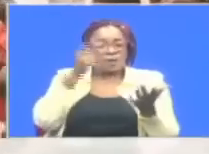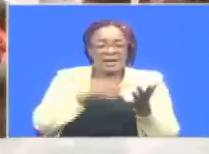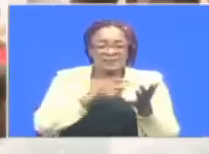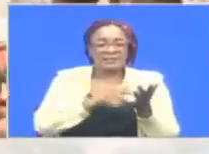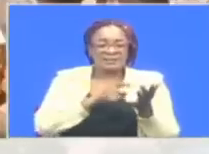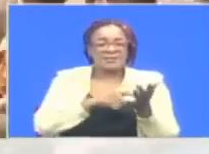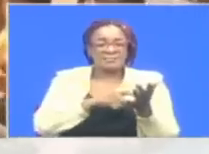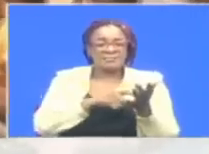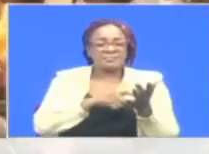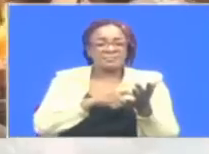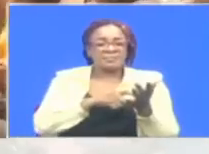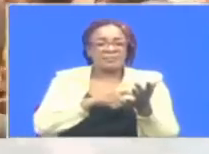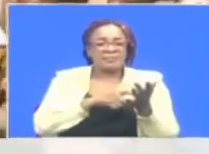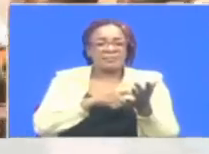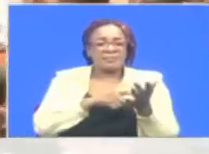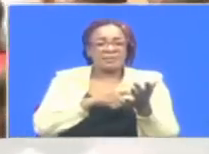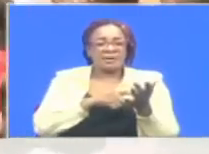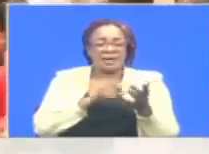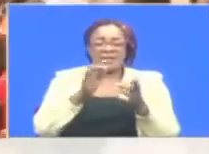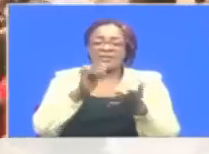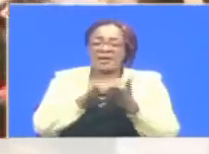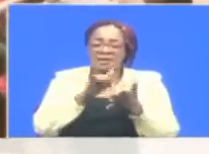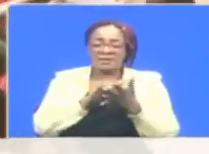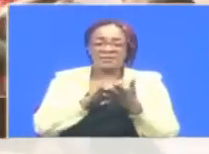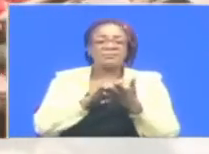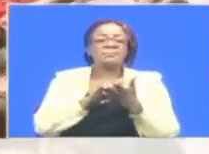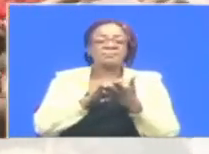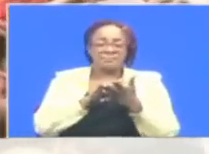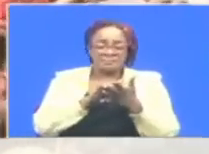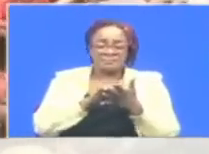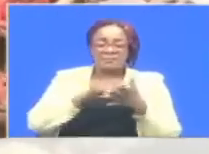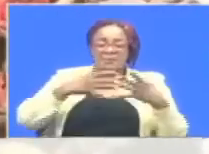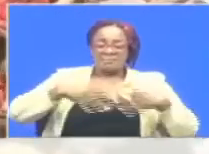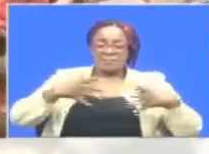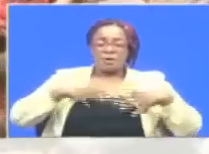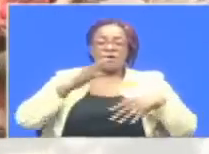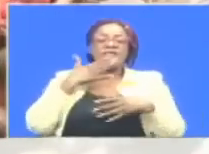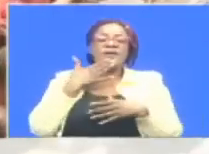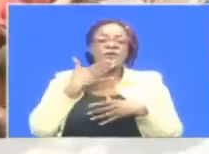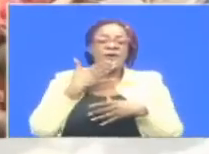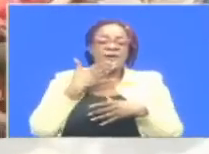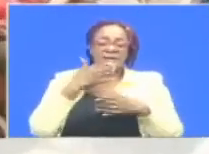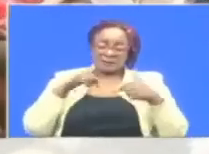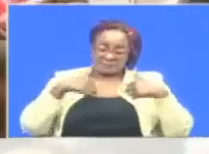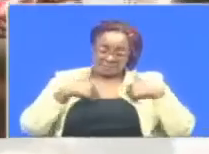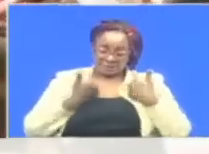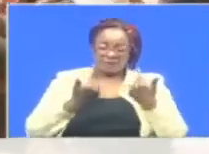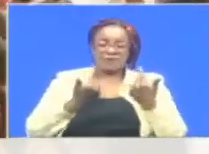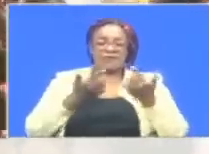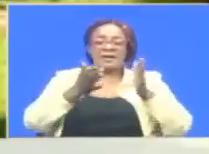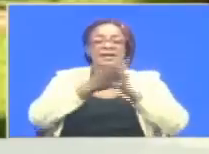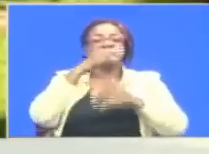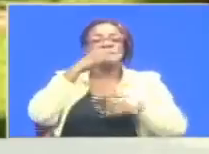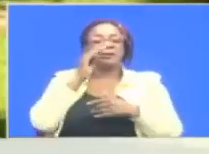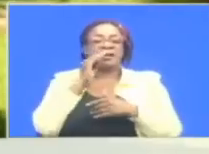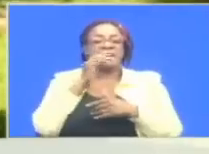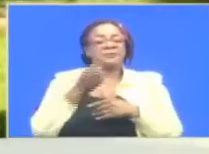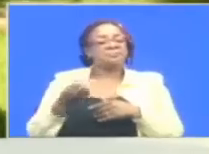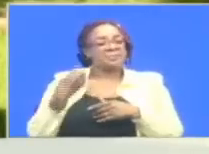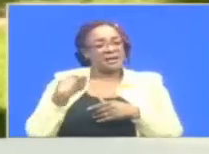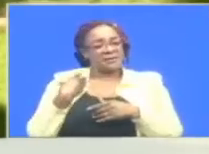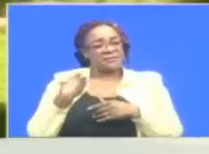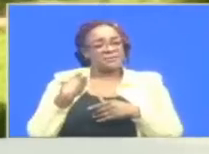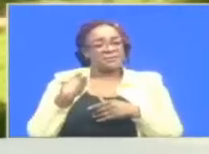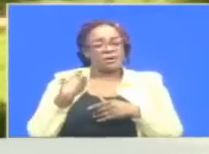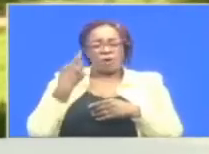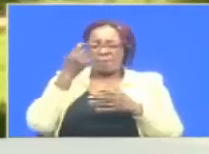and rightly so, that the gatekeepers of the Mlembe Nation is myself and Musalia Mudavadi. Do you believe that